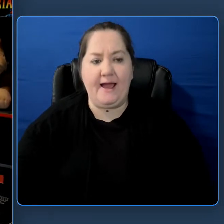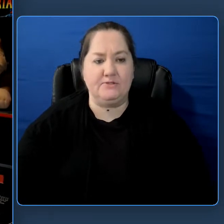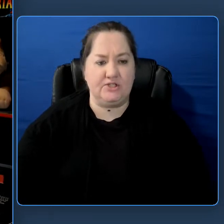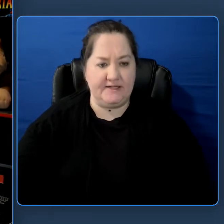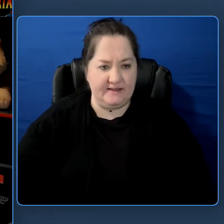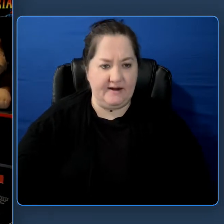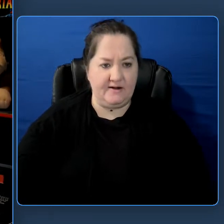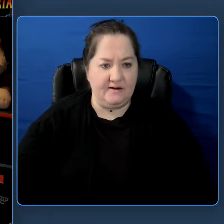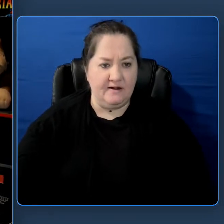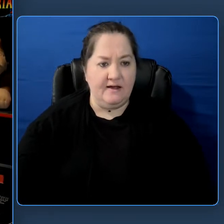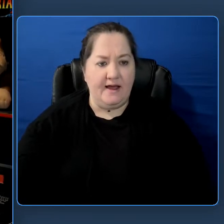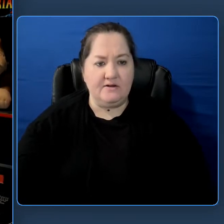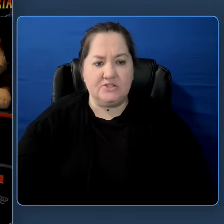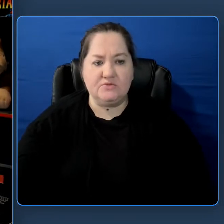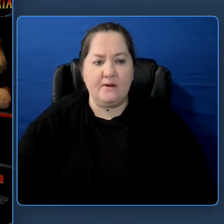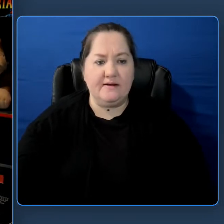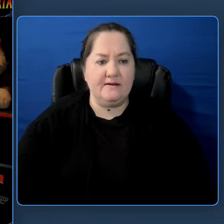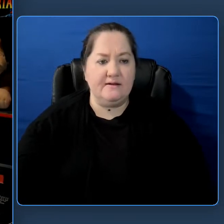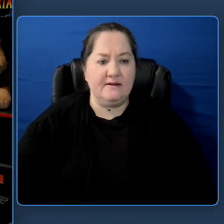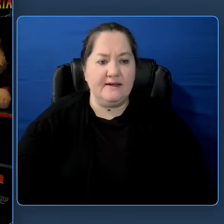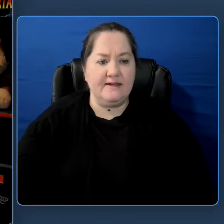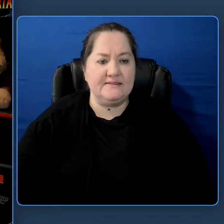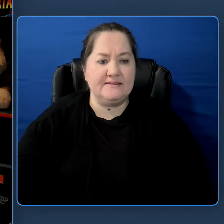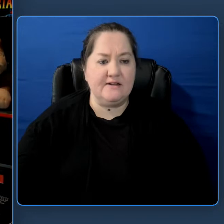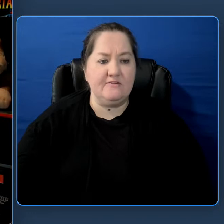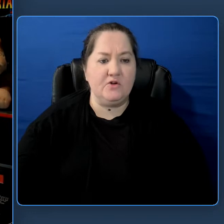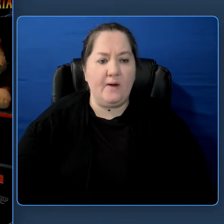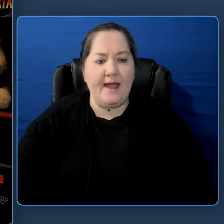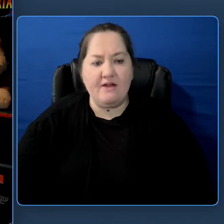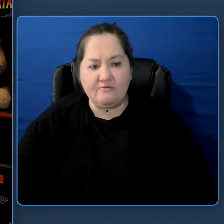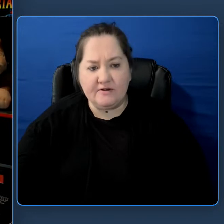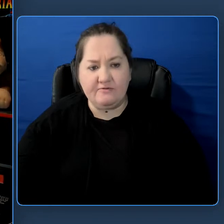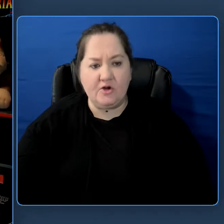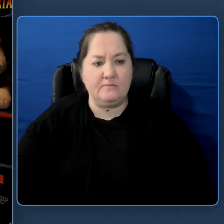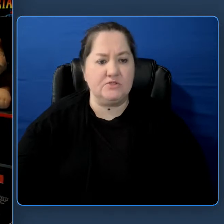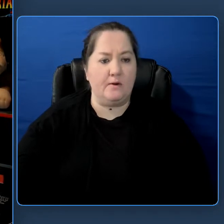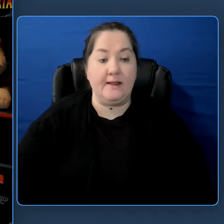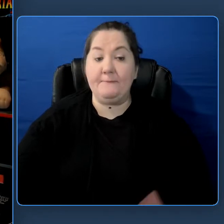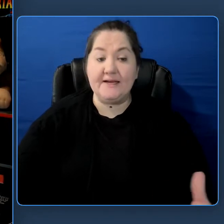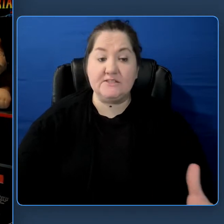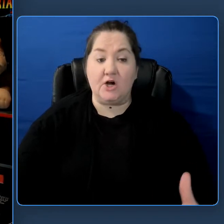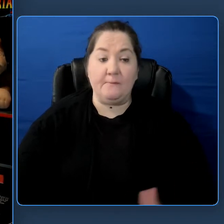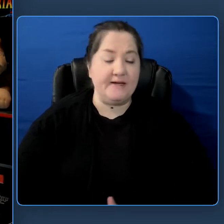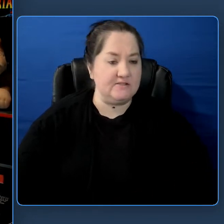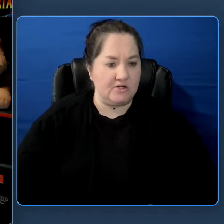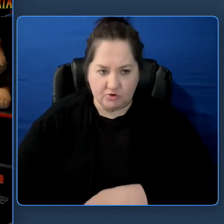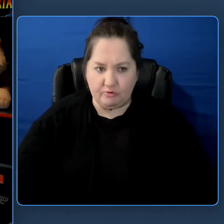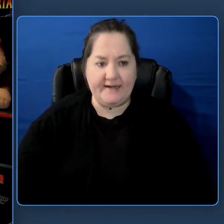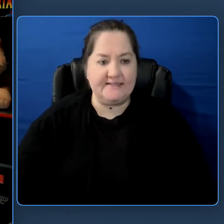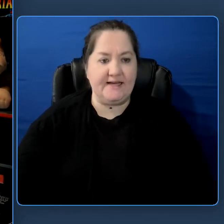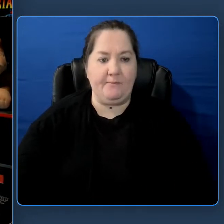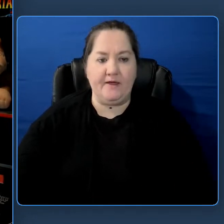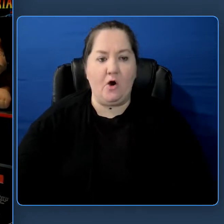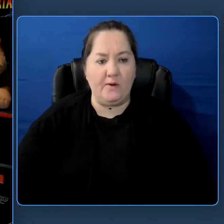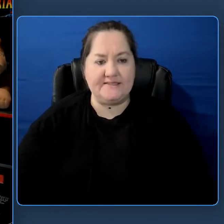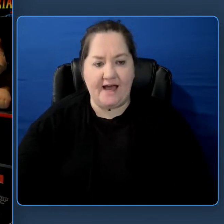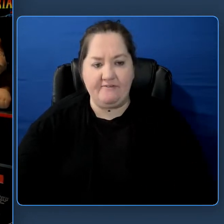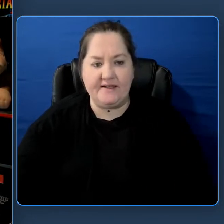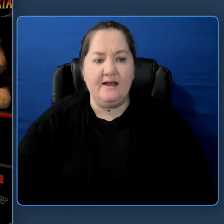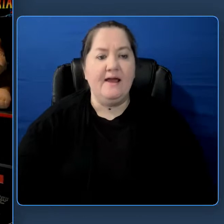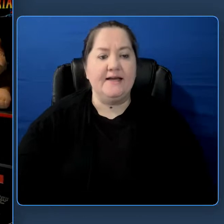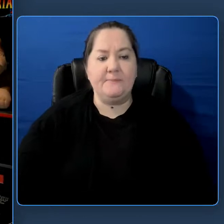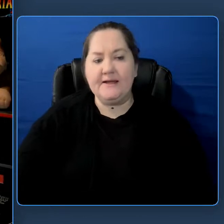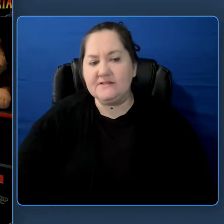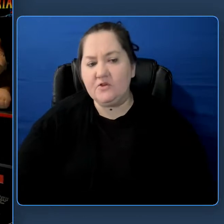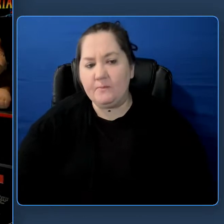to have a caption in there, and you just want to, instead of, every film, just want to, like Pixar. Pixar is a great example. They always